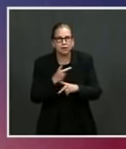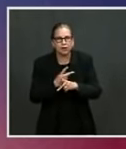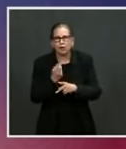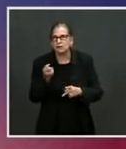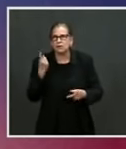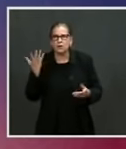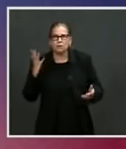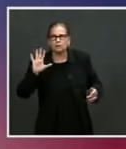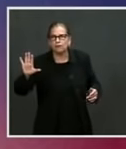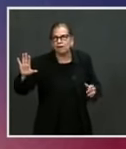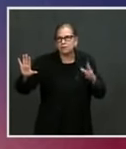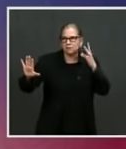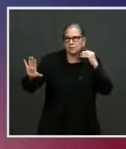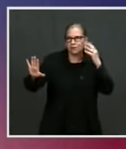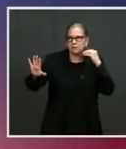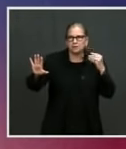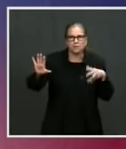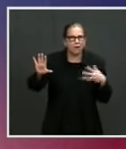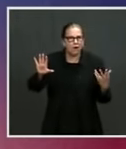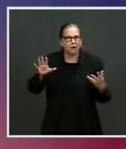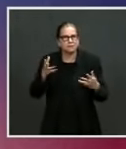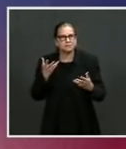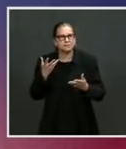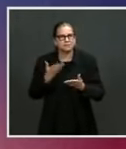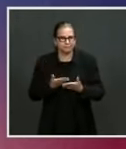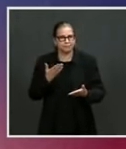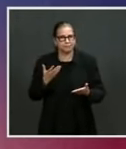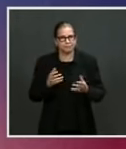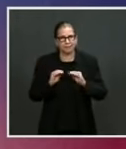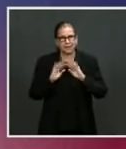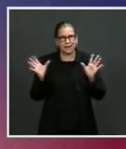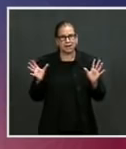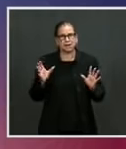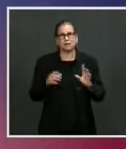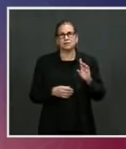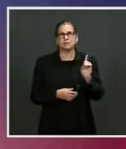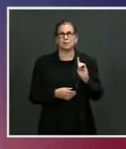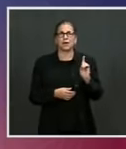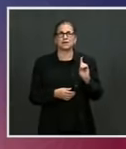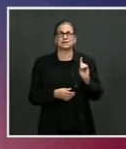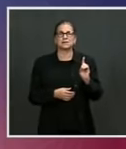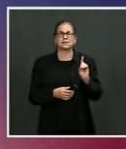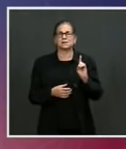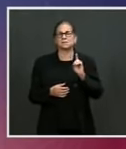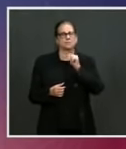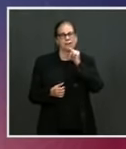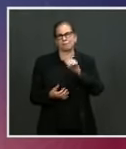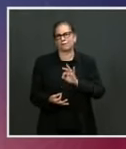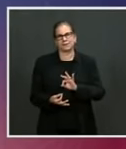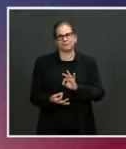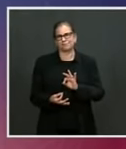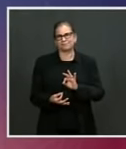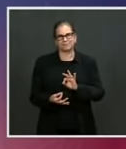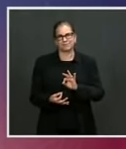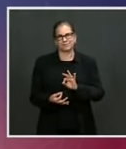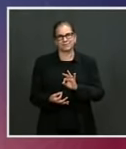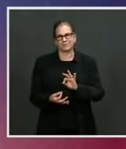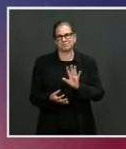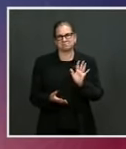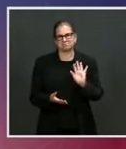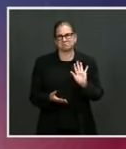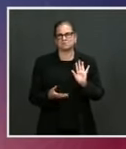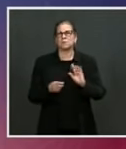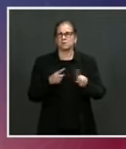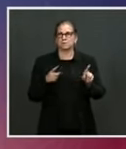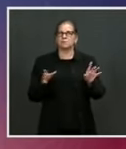To state the obvious, our democracy is imperfect. It always has been. But Americans of